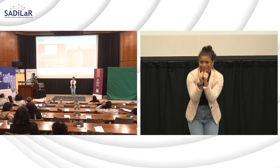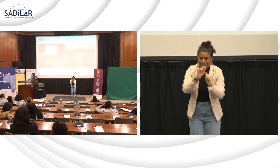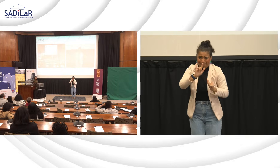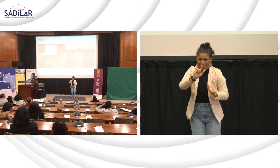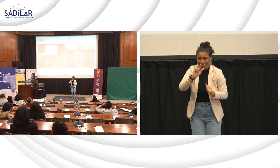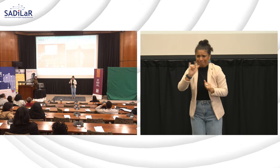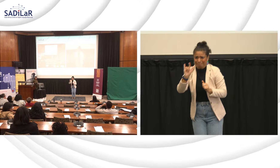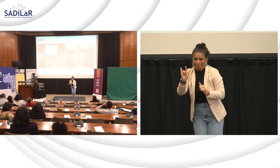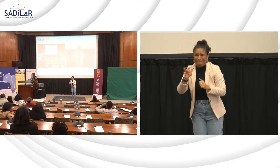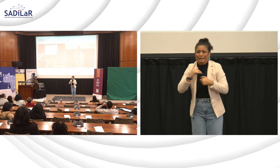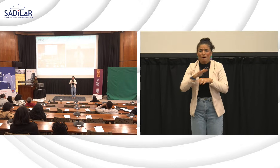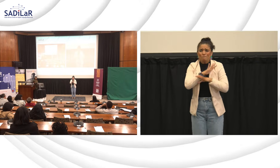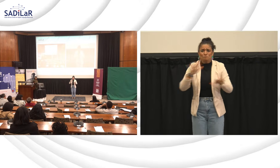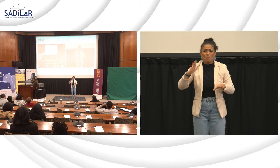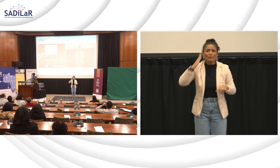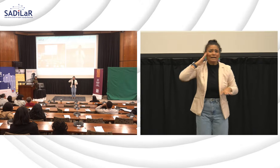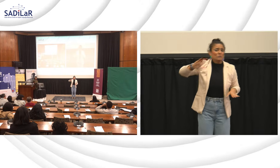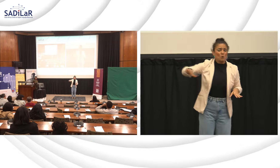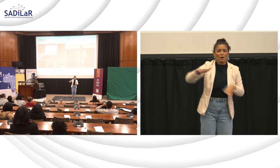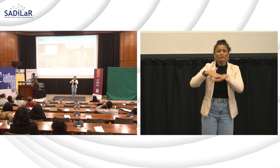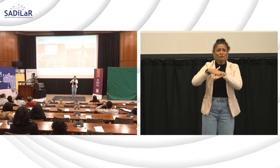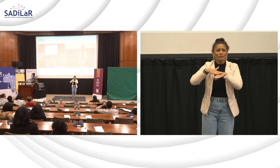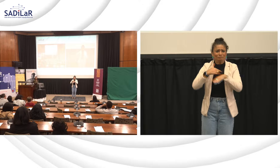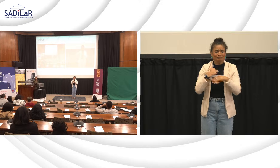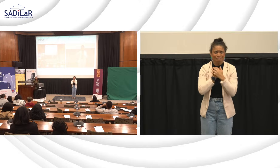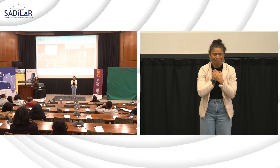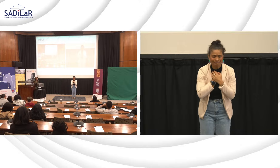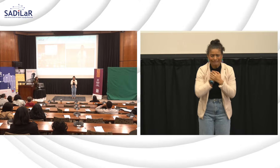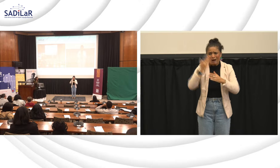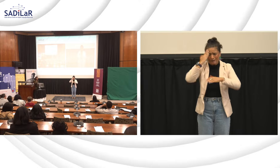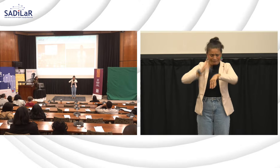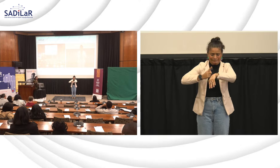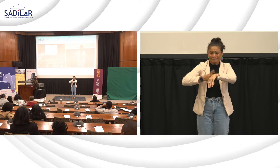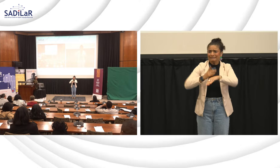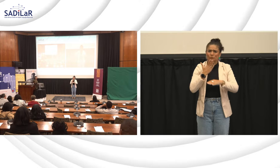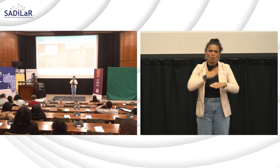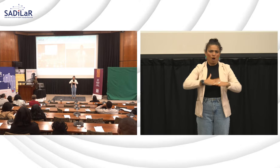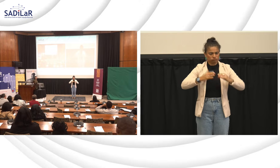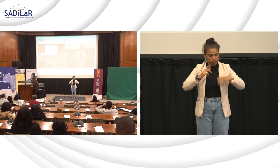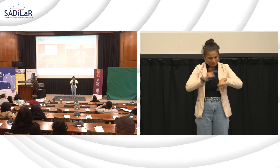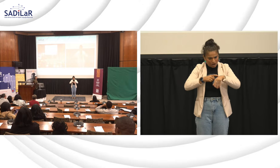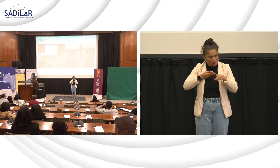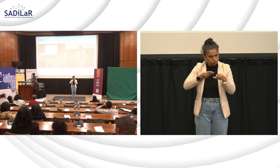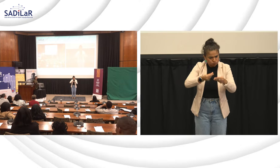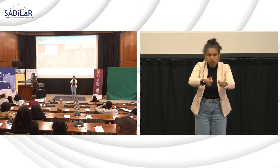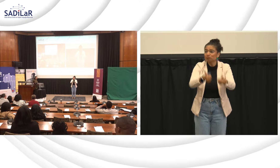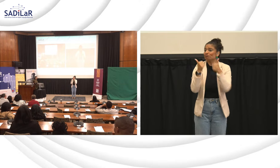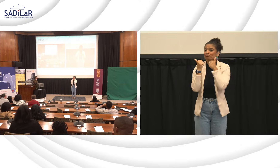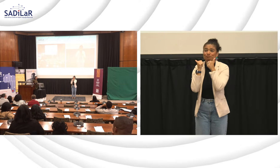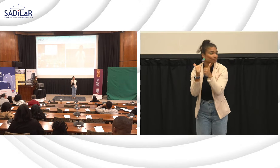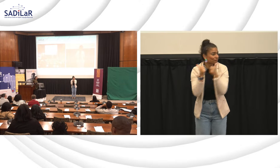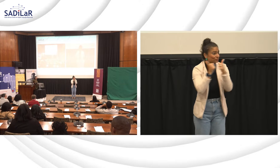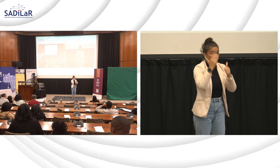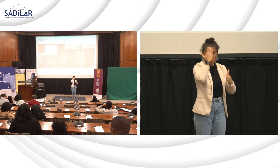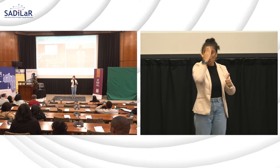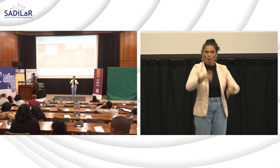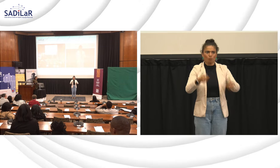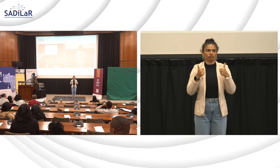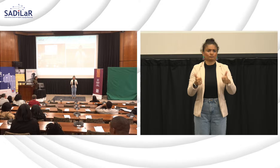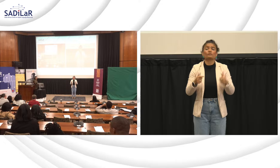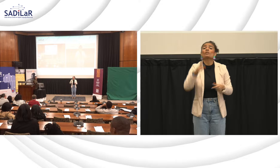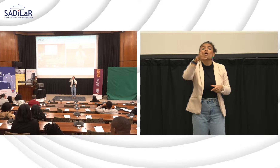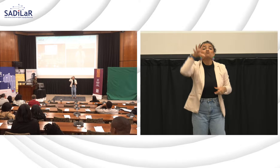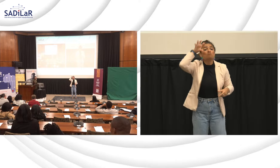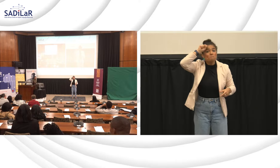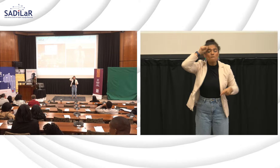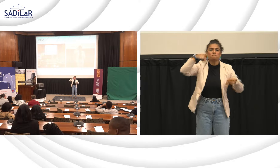time. So note your questions for now. We're not including you. We love you. We want to know what your inputs are, but we just want to continue and make sure that